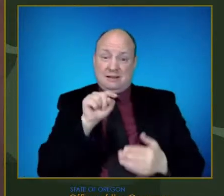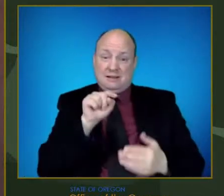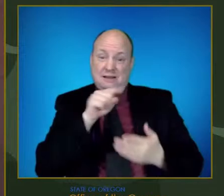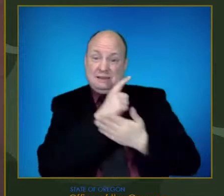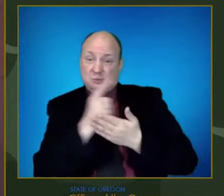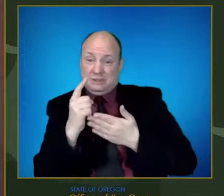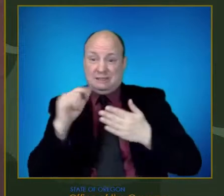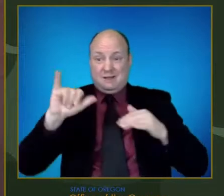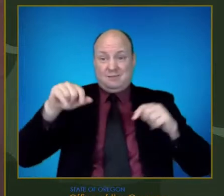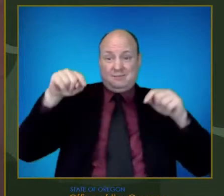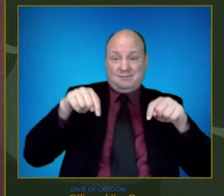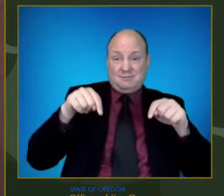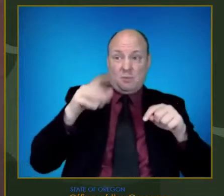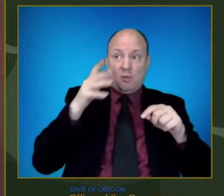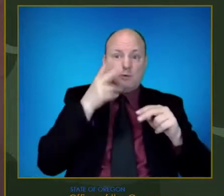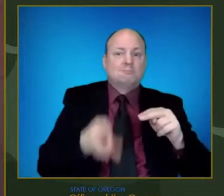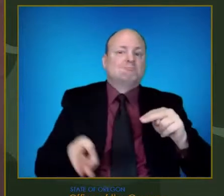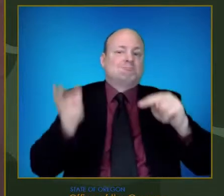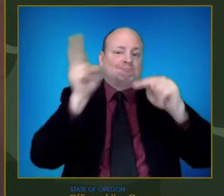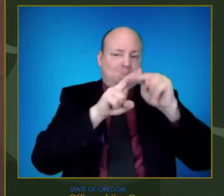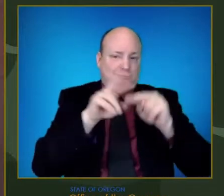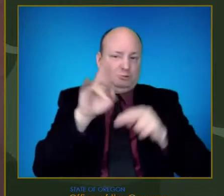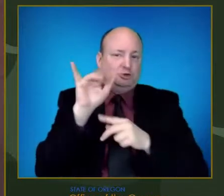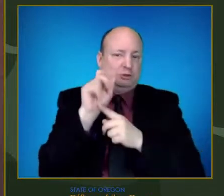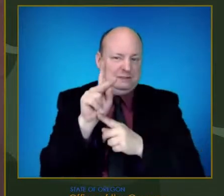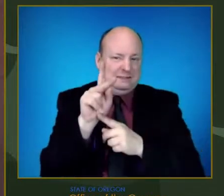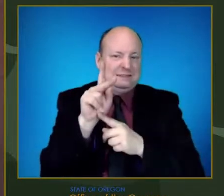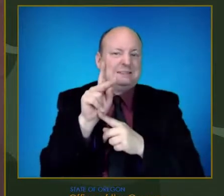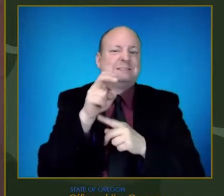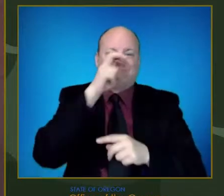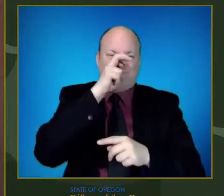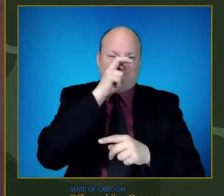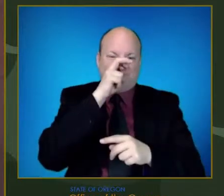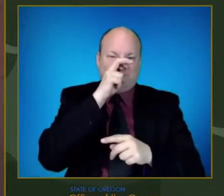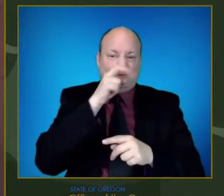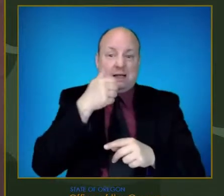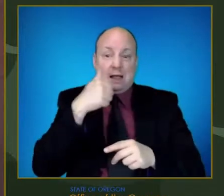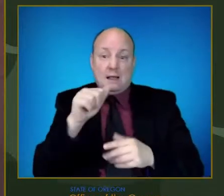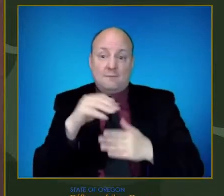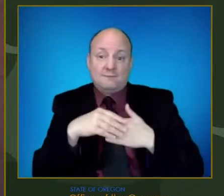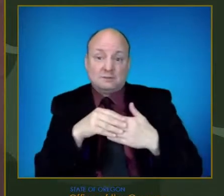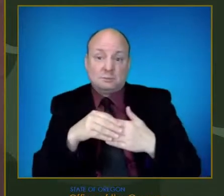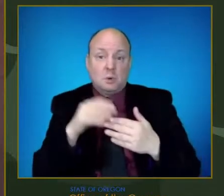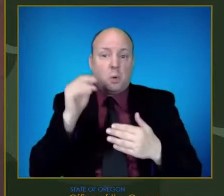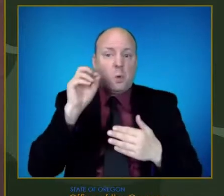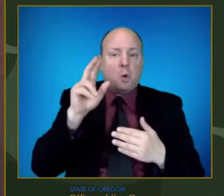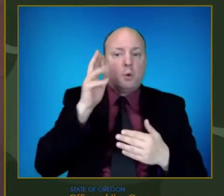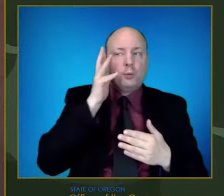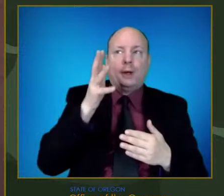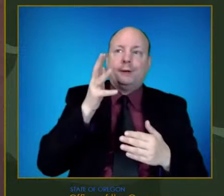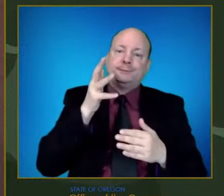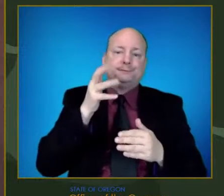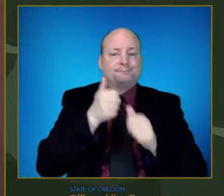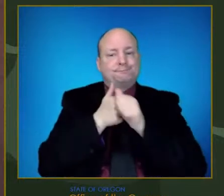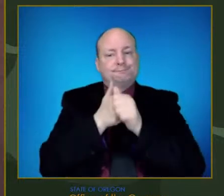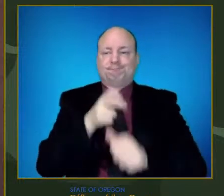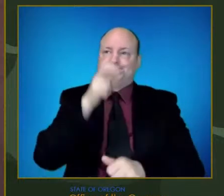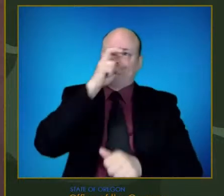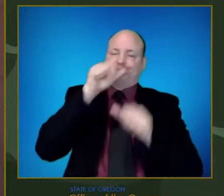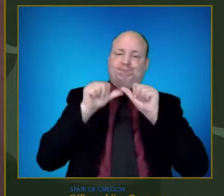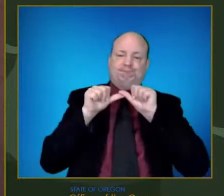levels? Is there that sort of flexibility, or are you going to more likely move counties back up on risk